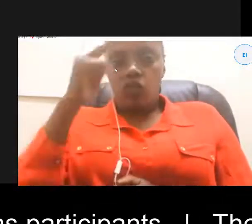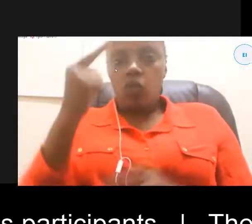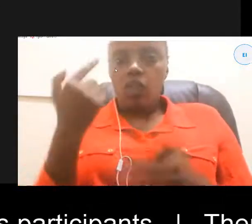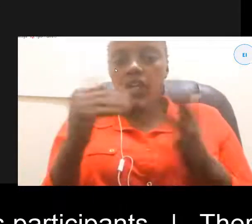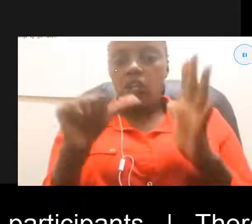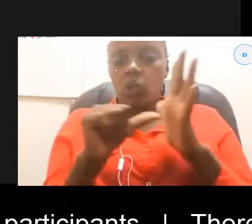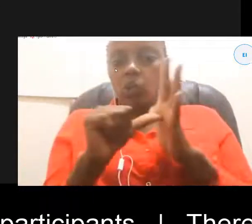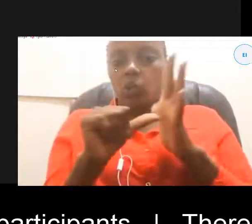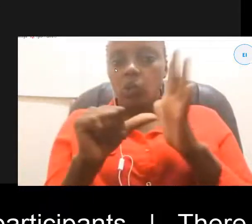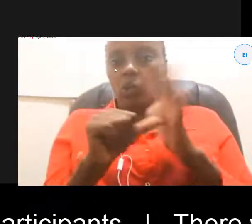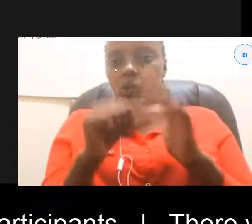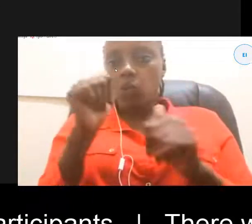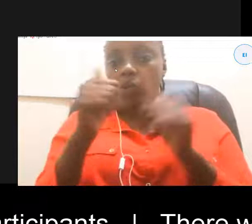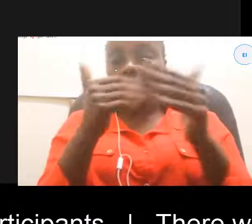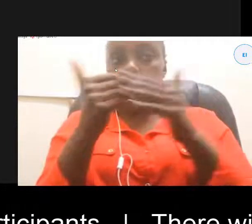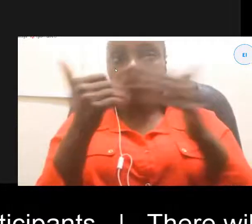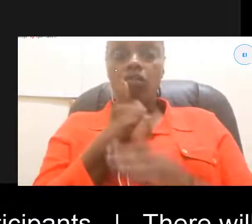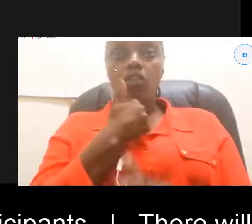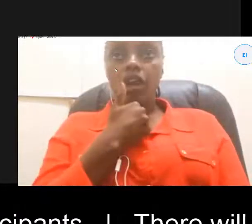disturbance that I have had for joining.